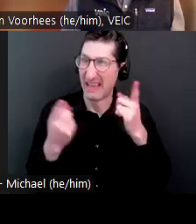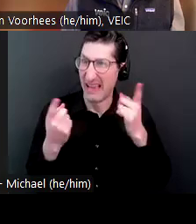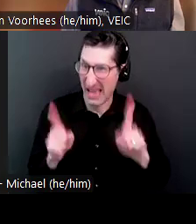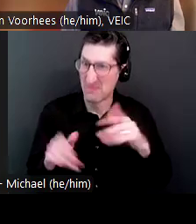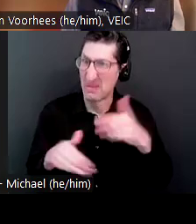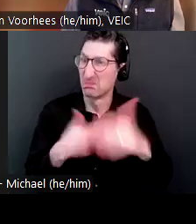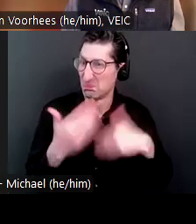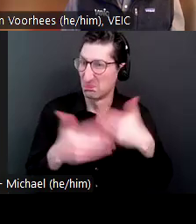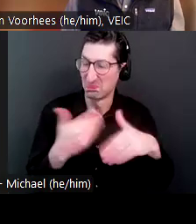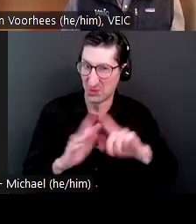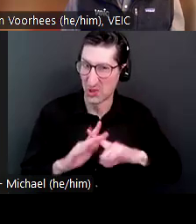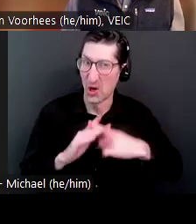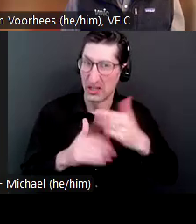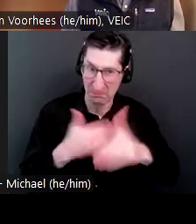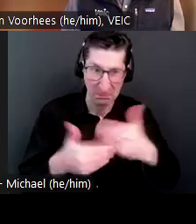Thank you.